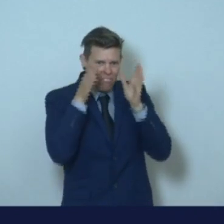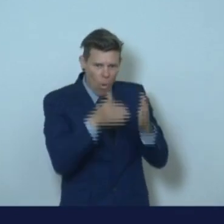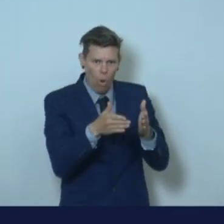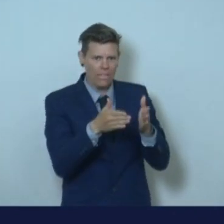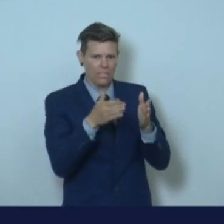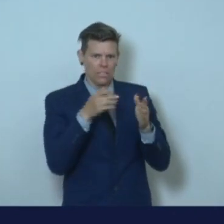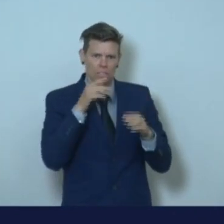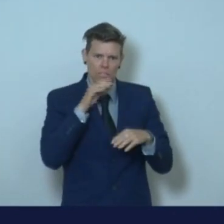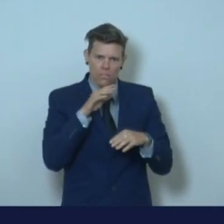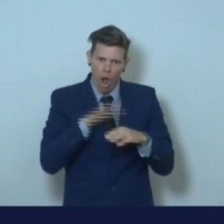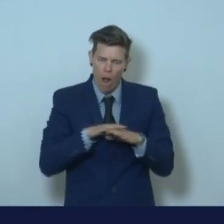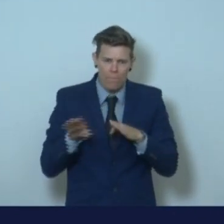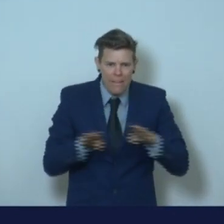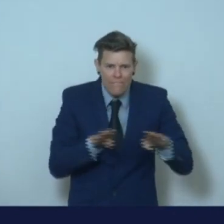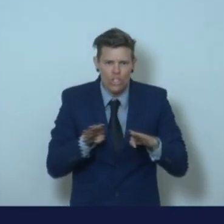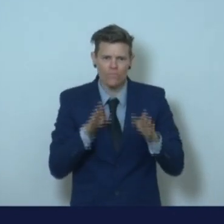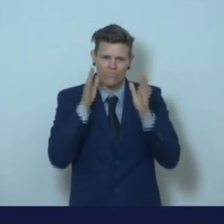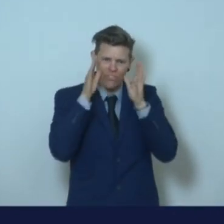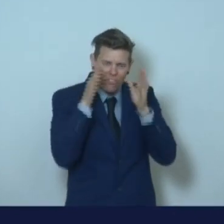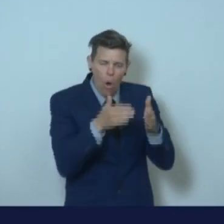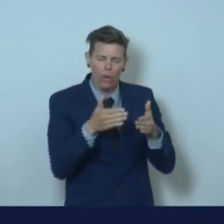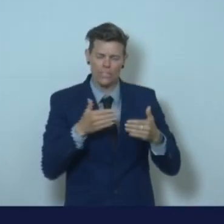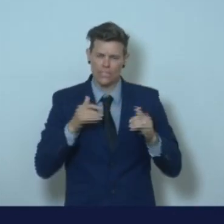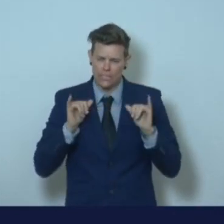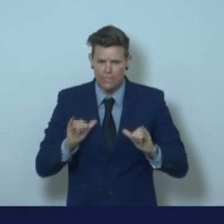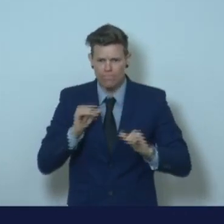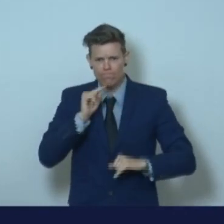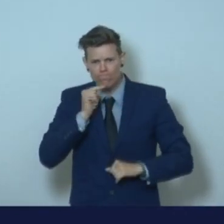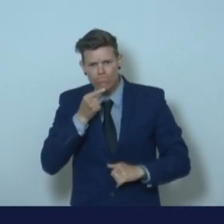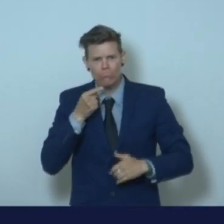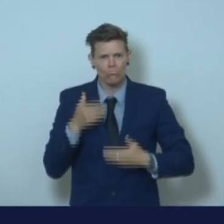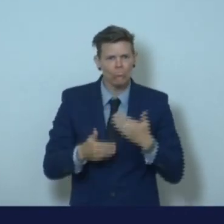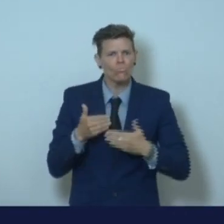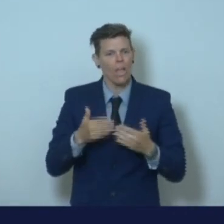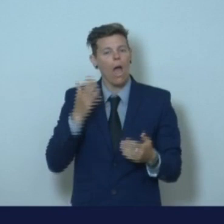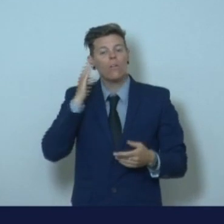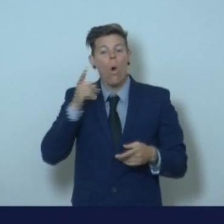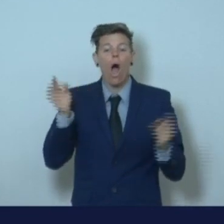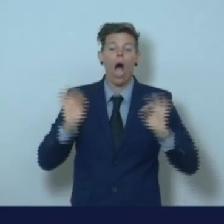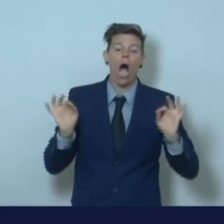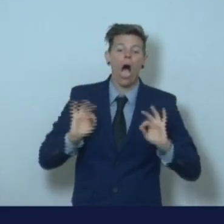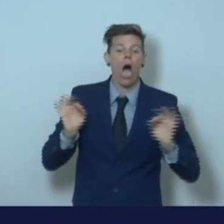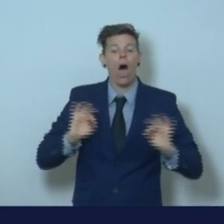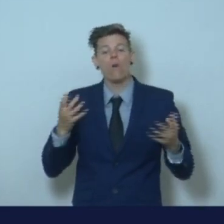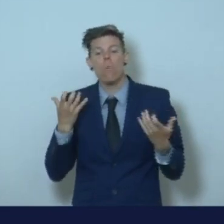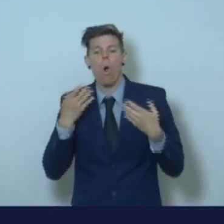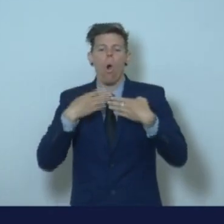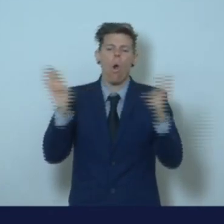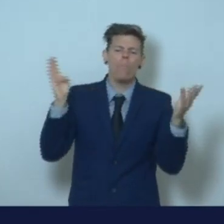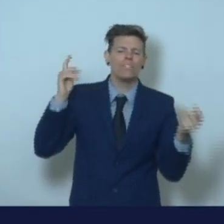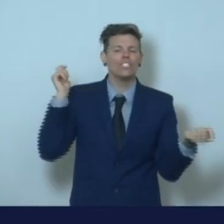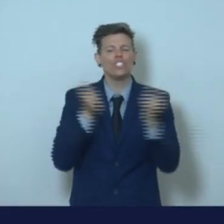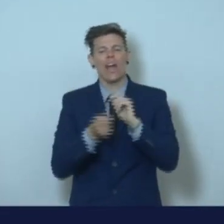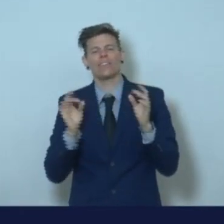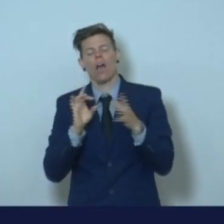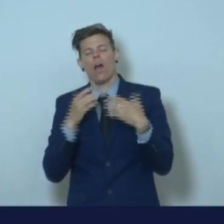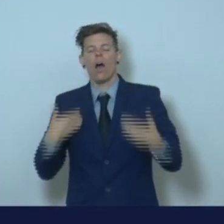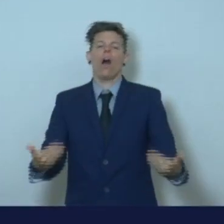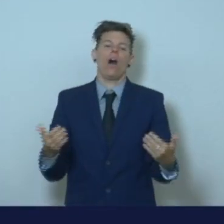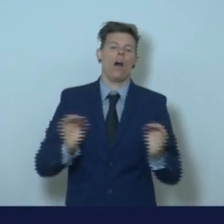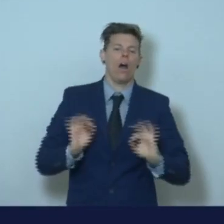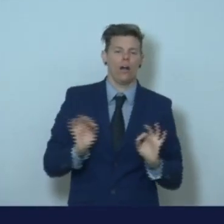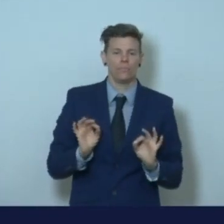are feeling impatient and want us to just move forward in dramatic ways. We will move forward